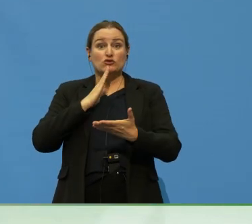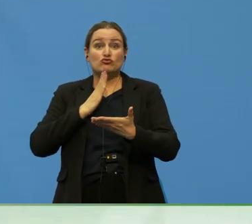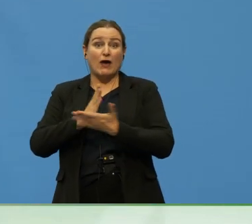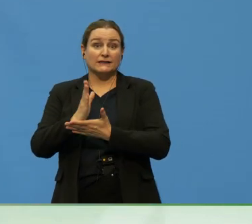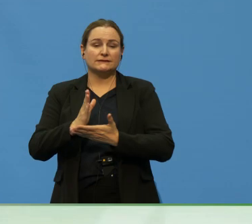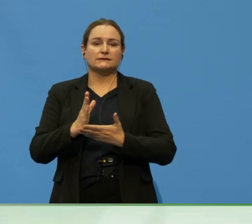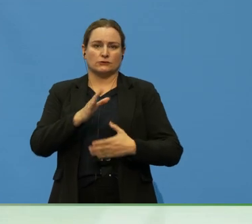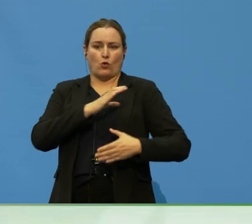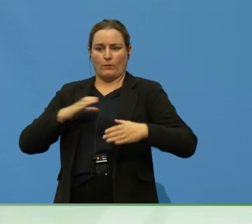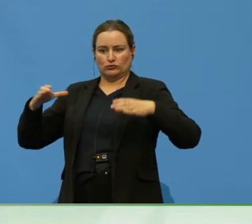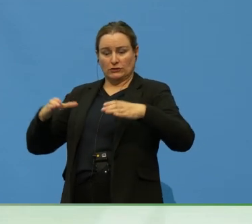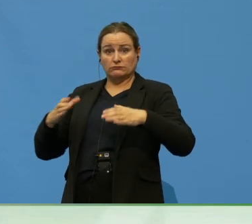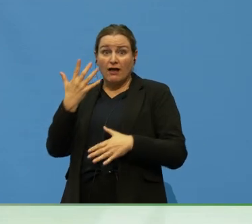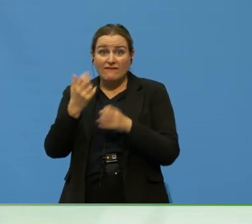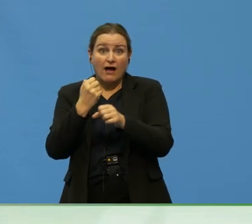an everybody,